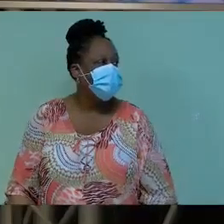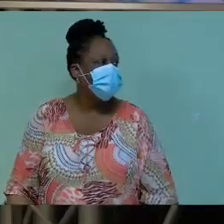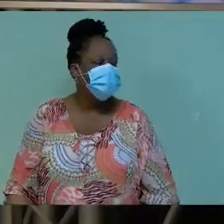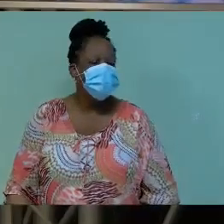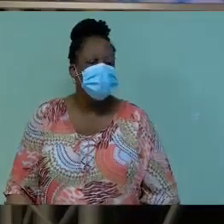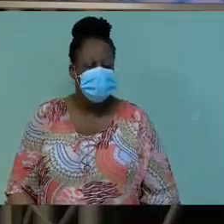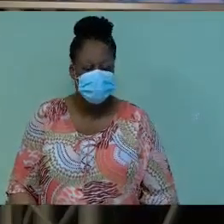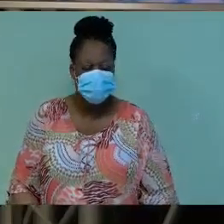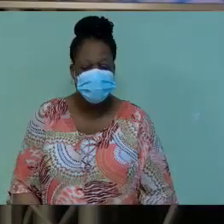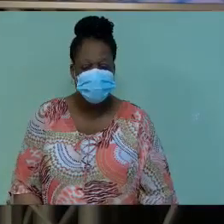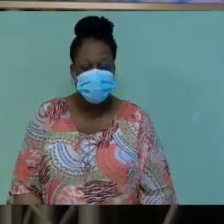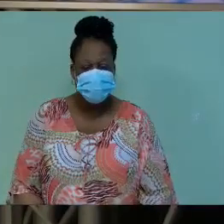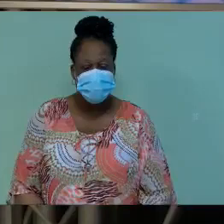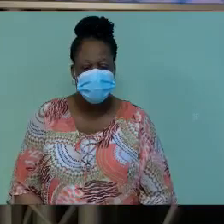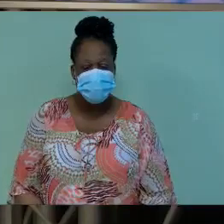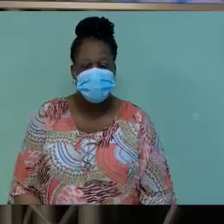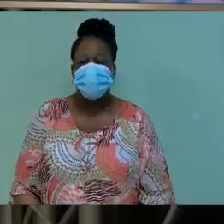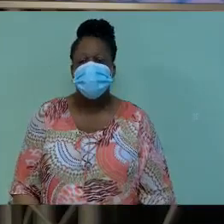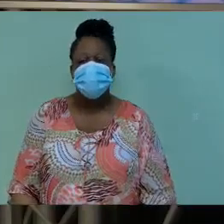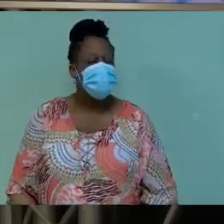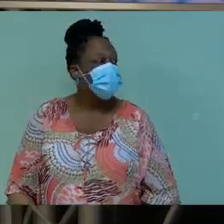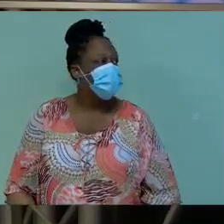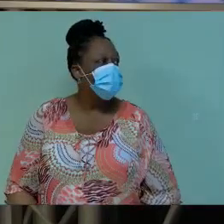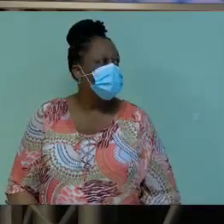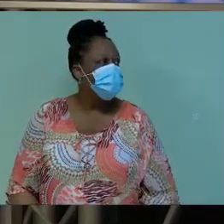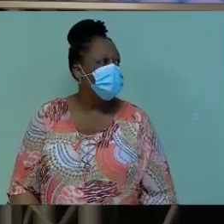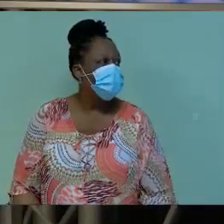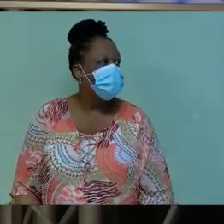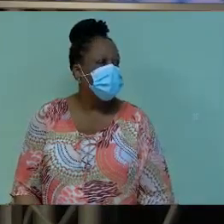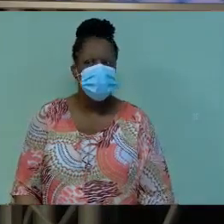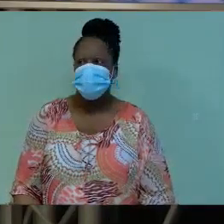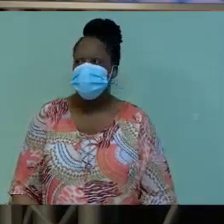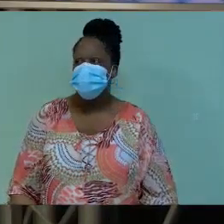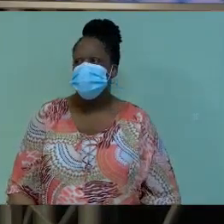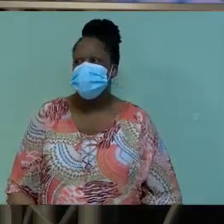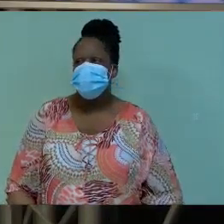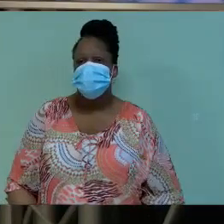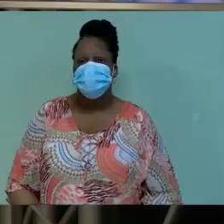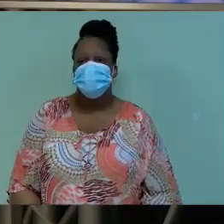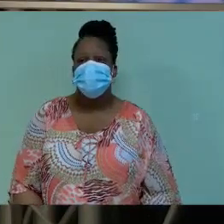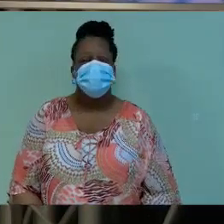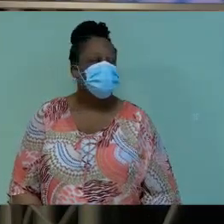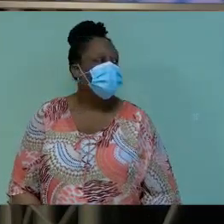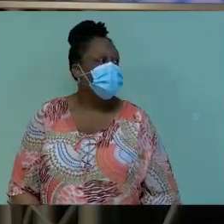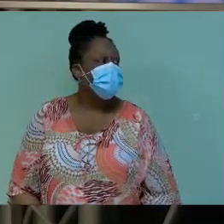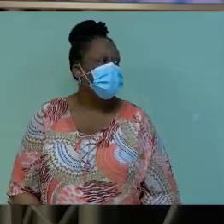Wilkinson. These two questions are for Dr. Laws.